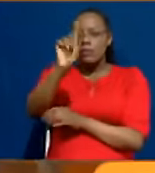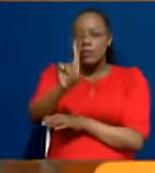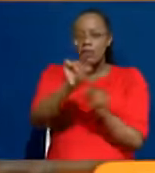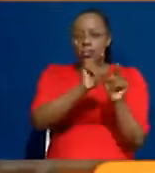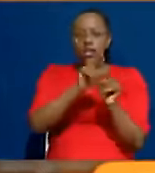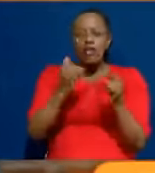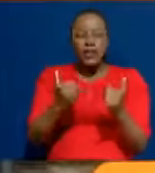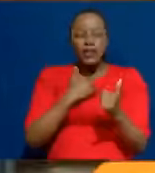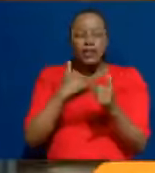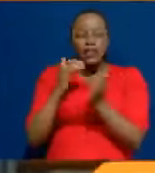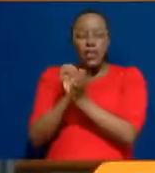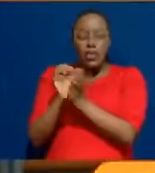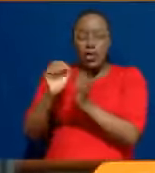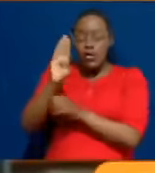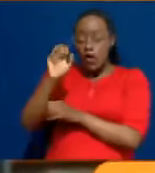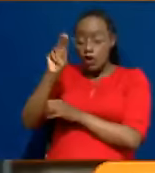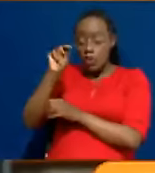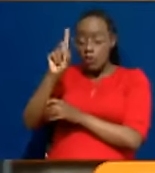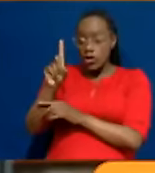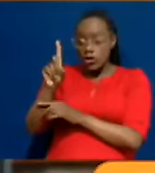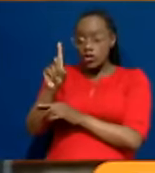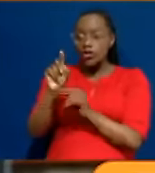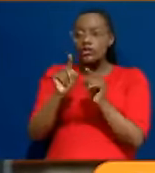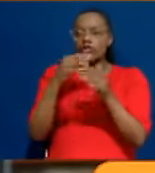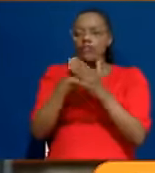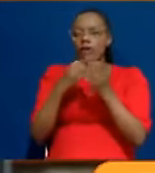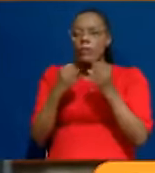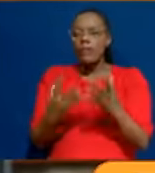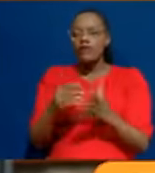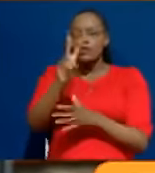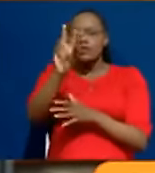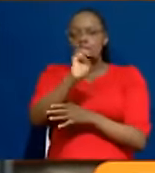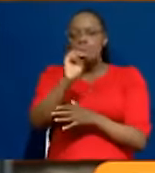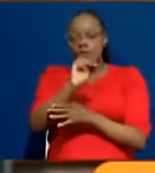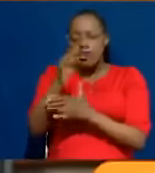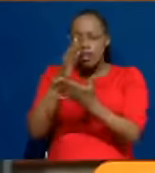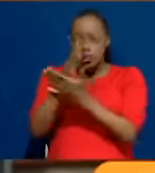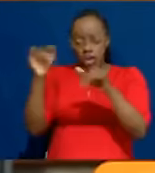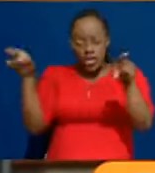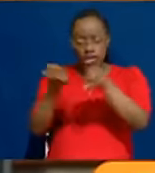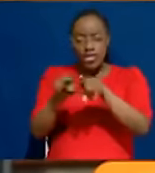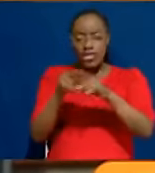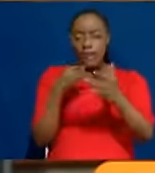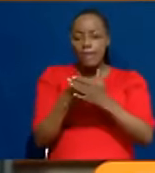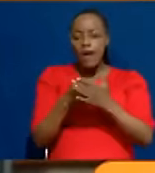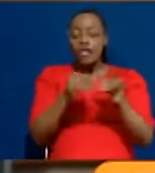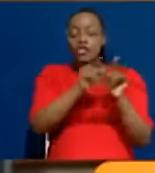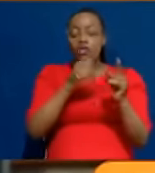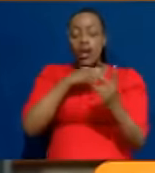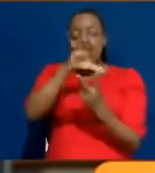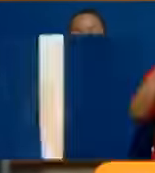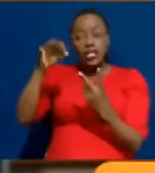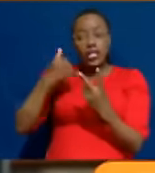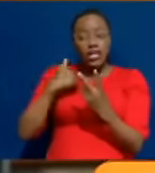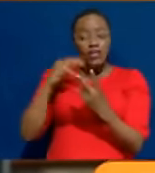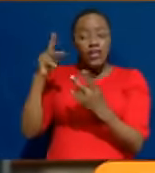hereby admit her to a bond in the sum of Kenya shillings 2 million with one surety of similar amount. There's an alternative of